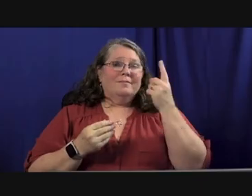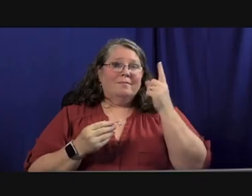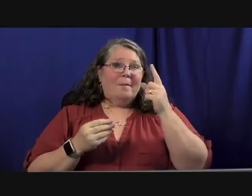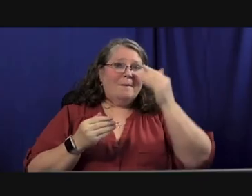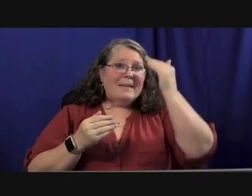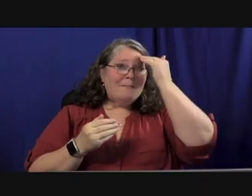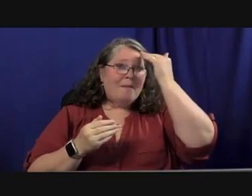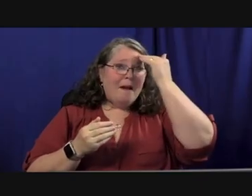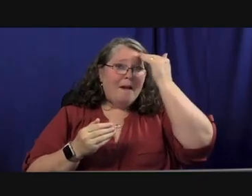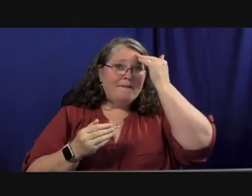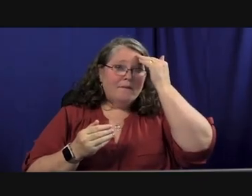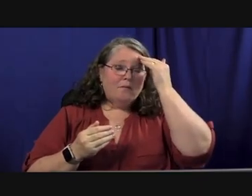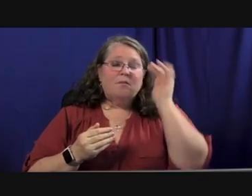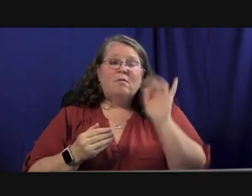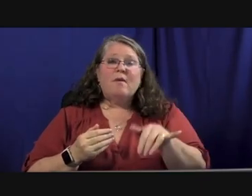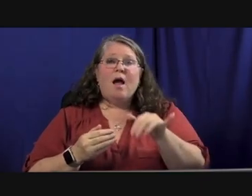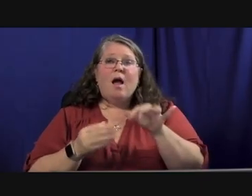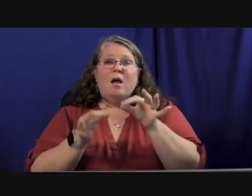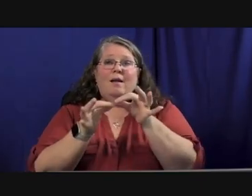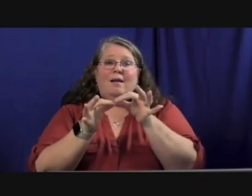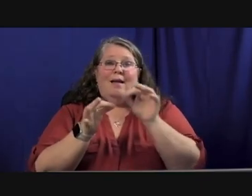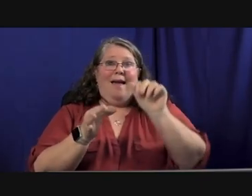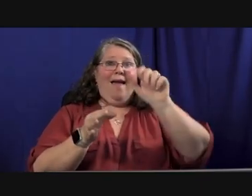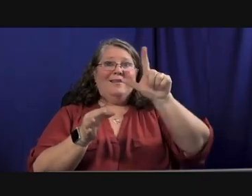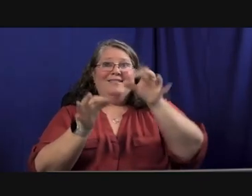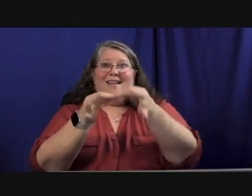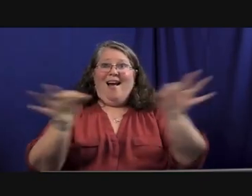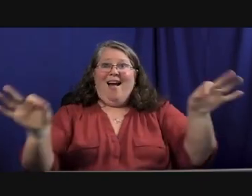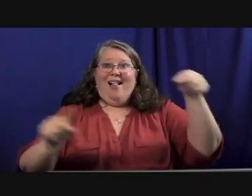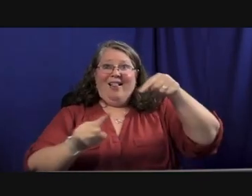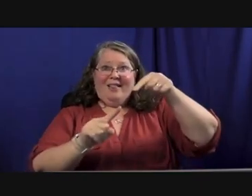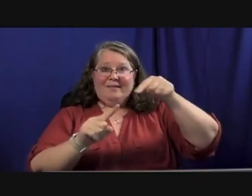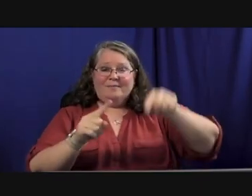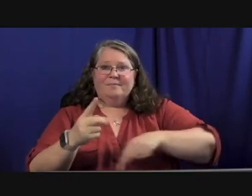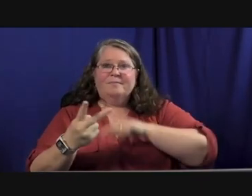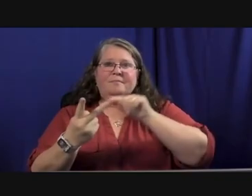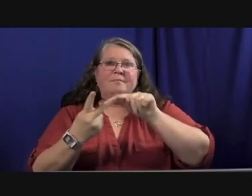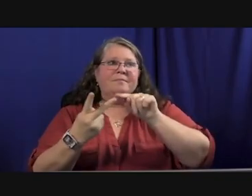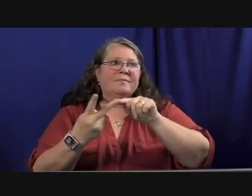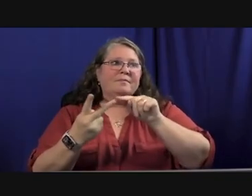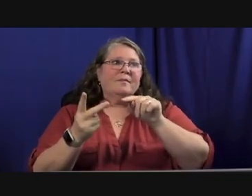the primary when it comes to asking questions.